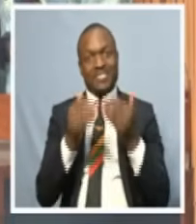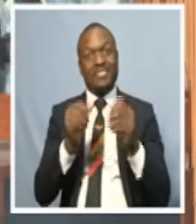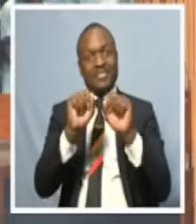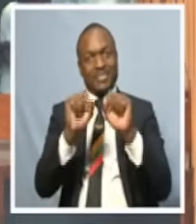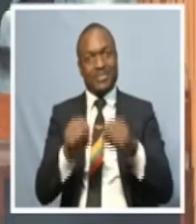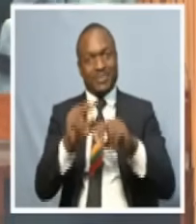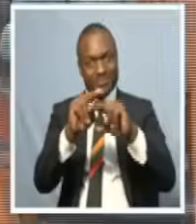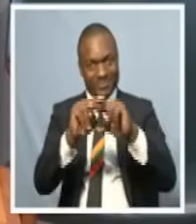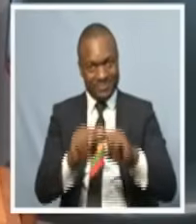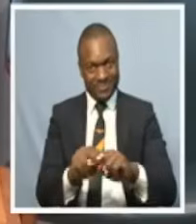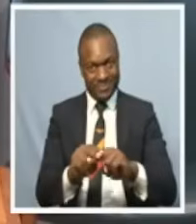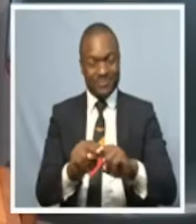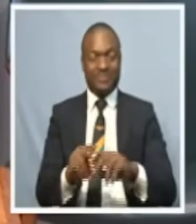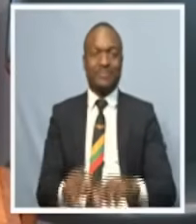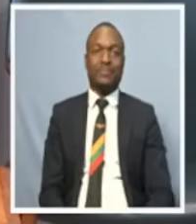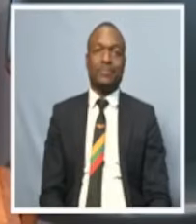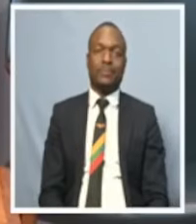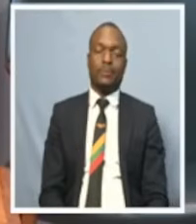your seat.